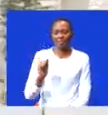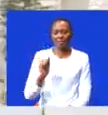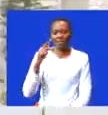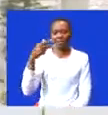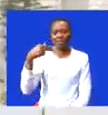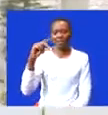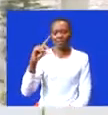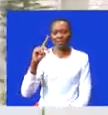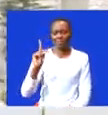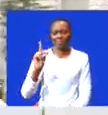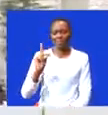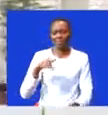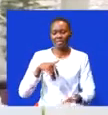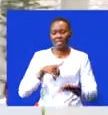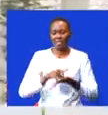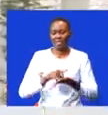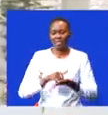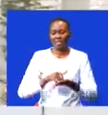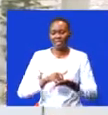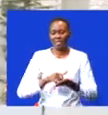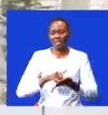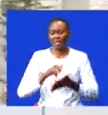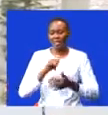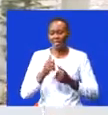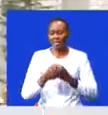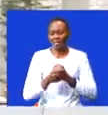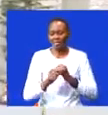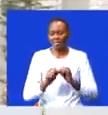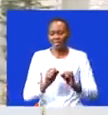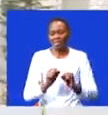PhD, that